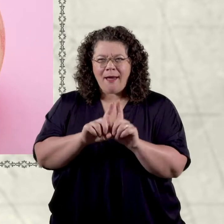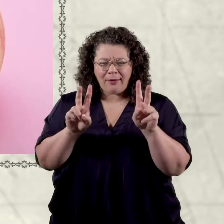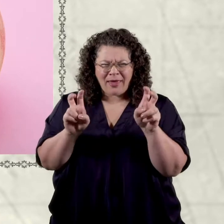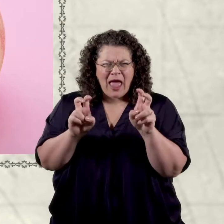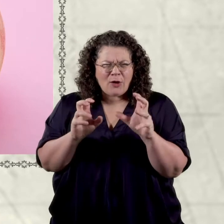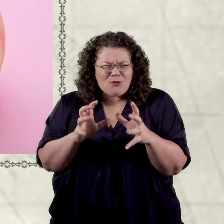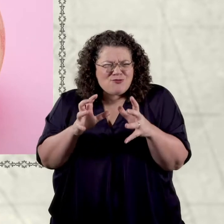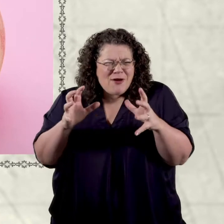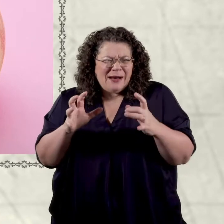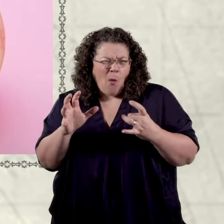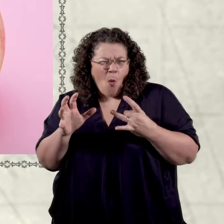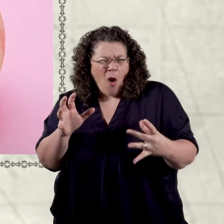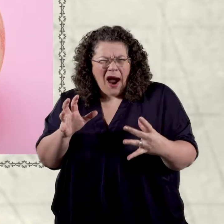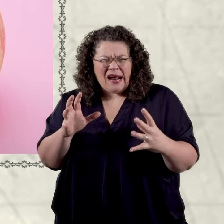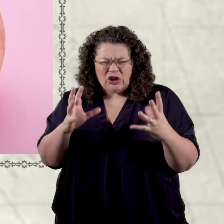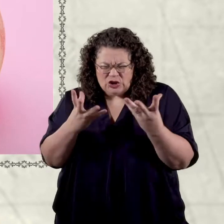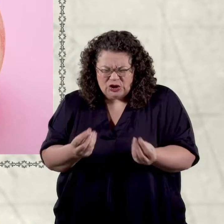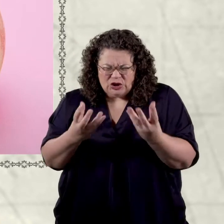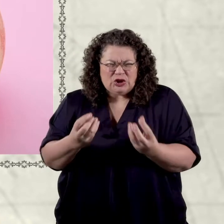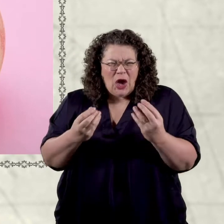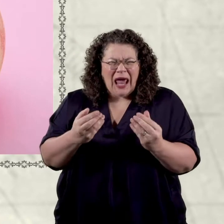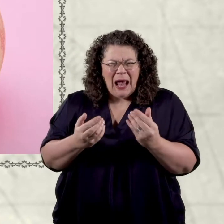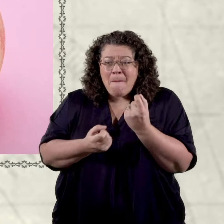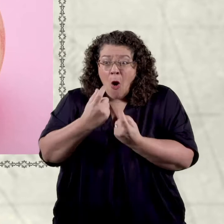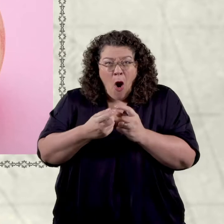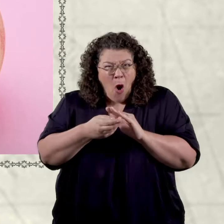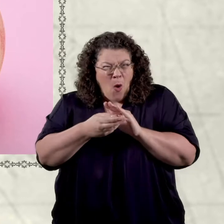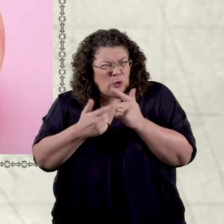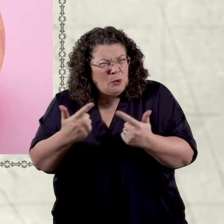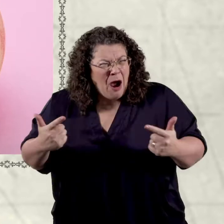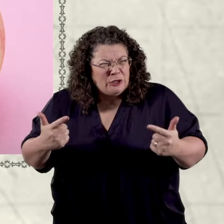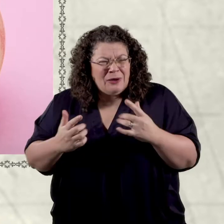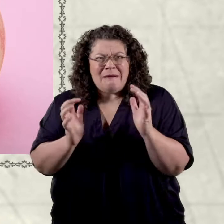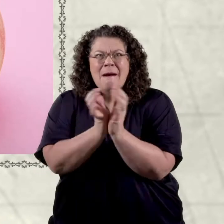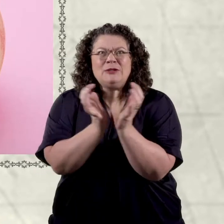a great white, soggy, overboiled cabbage.